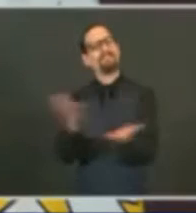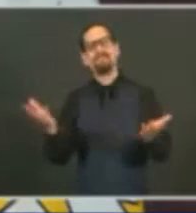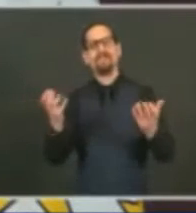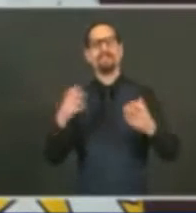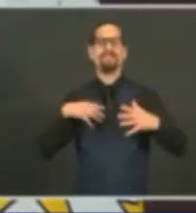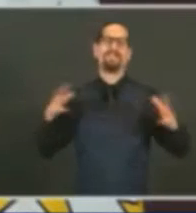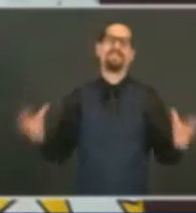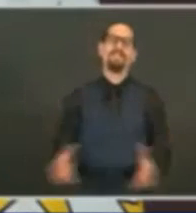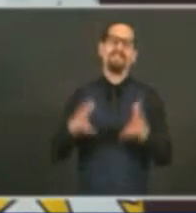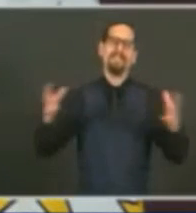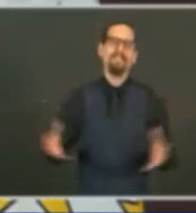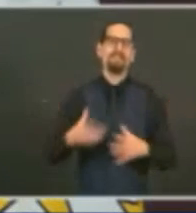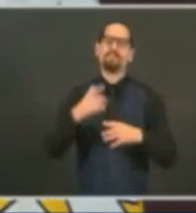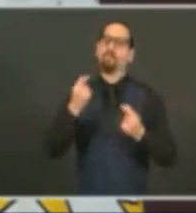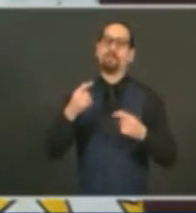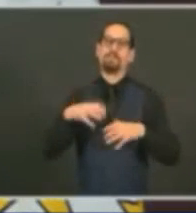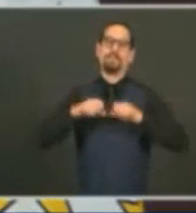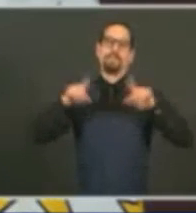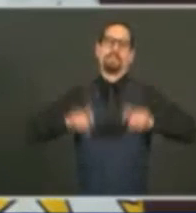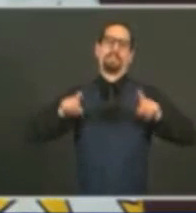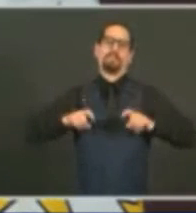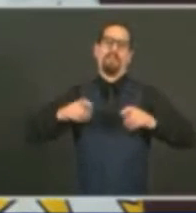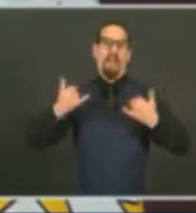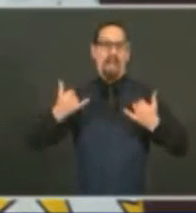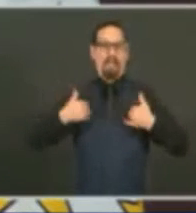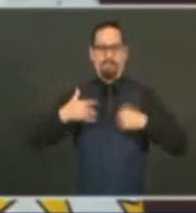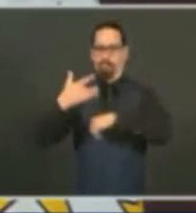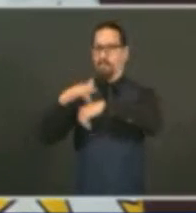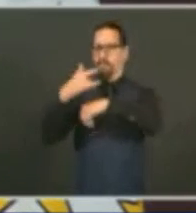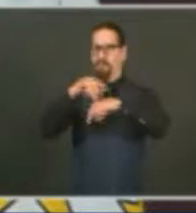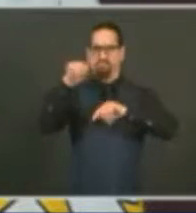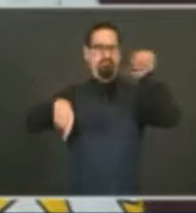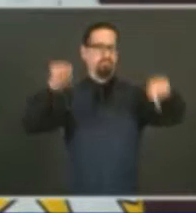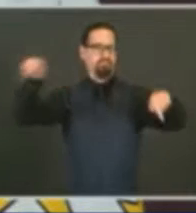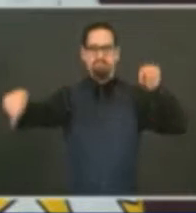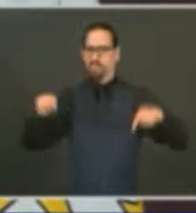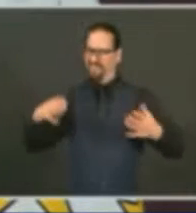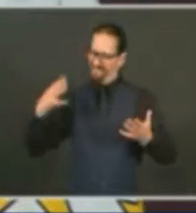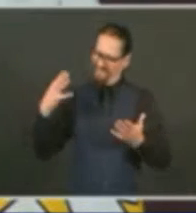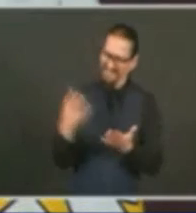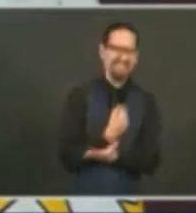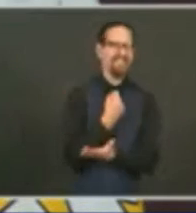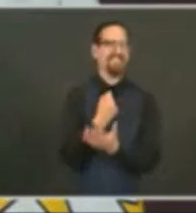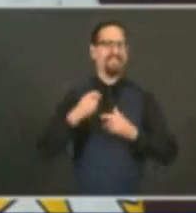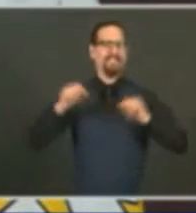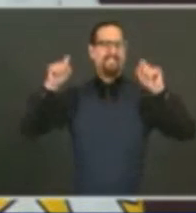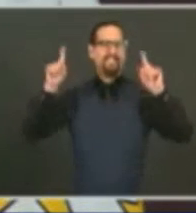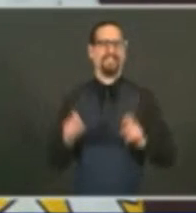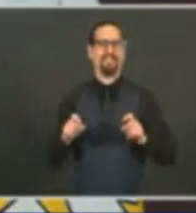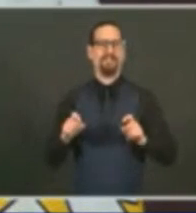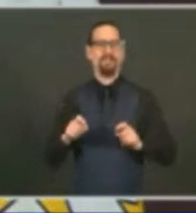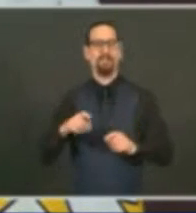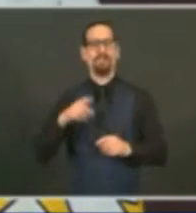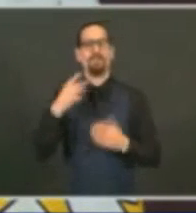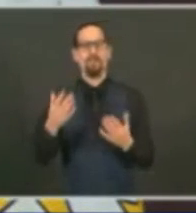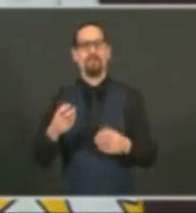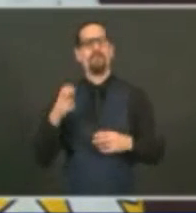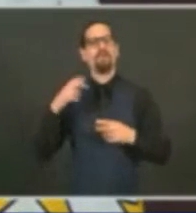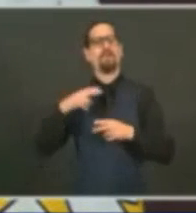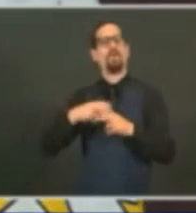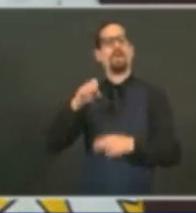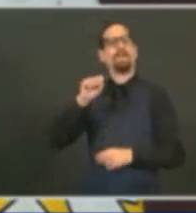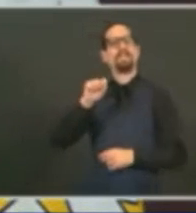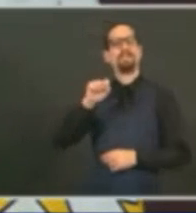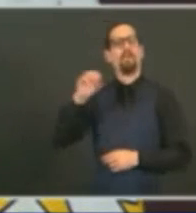capacity that is available in the state. We're continuing our SOS testing strategy and